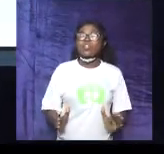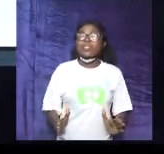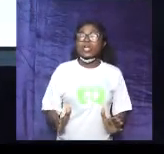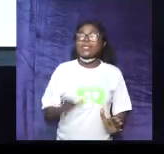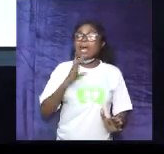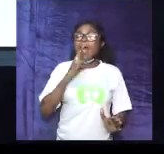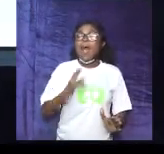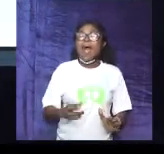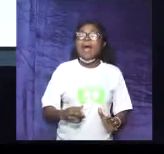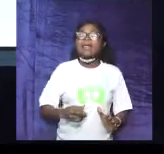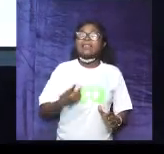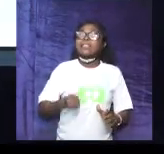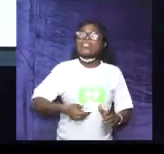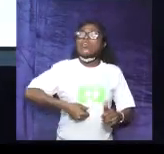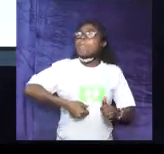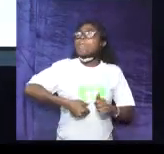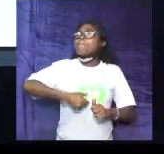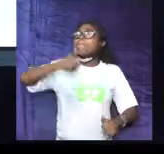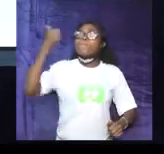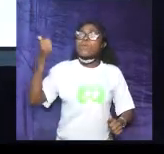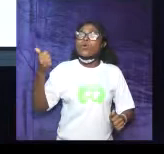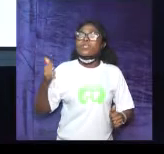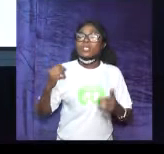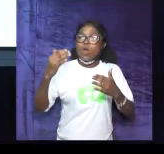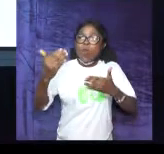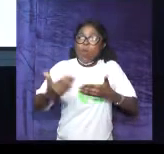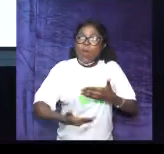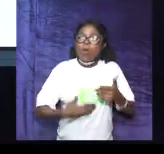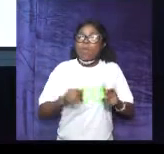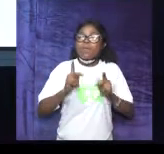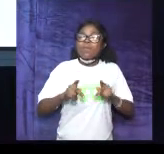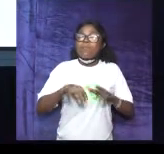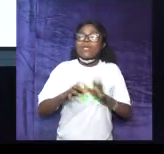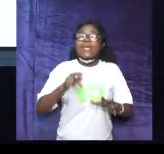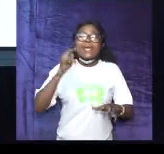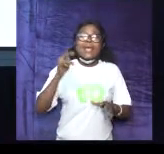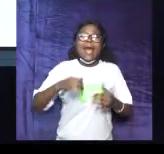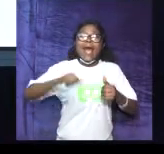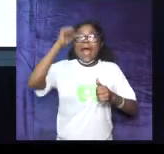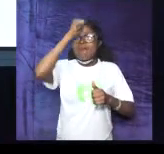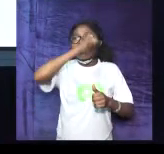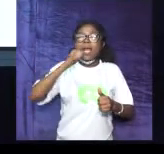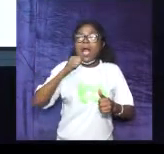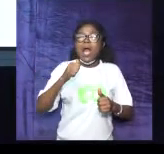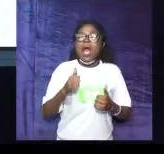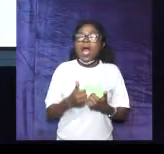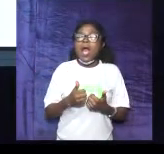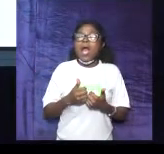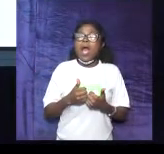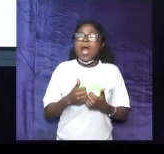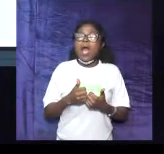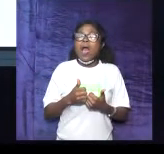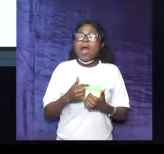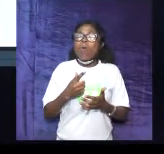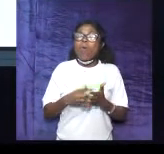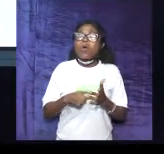Lagosians are the most hospitable people in Africa. Fact or opinion?